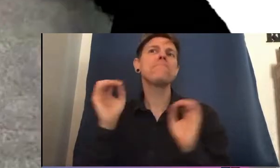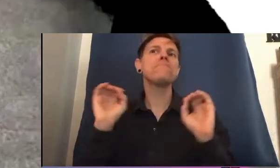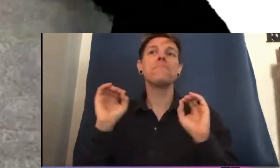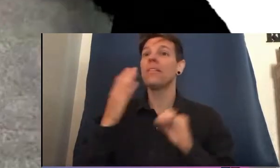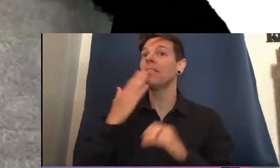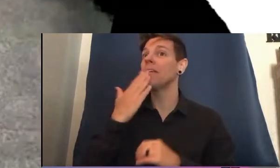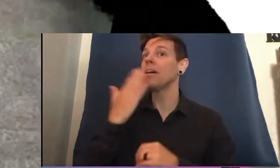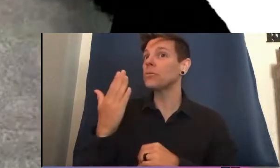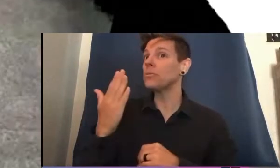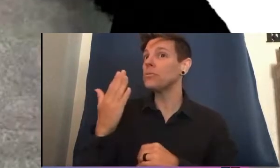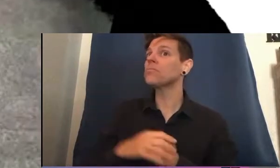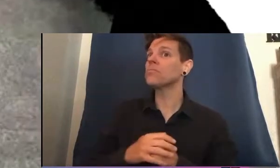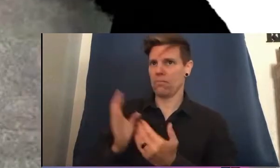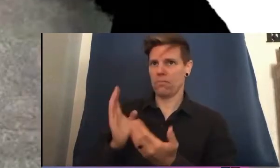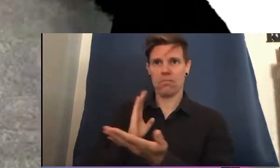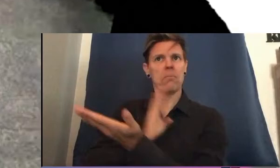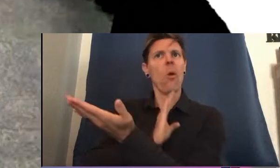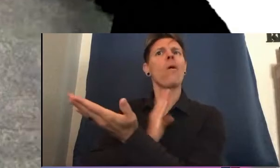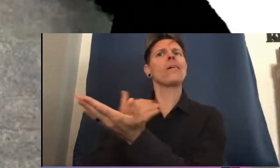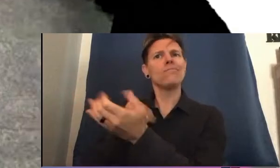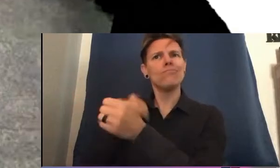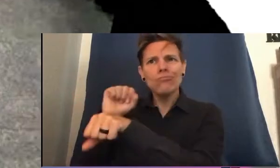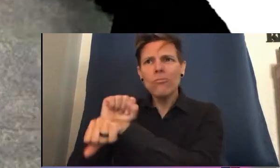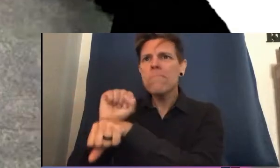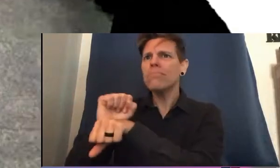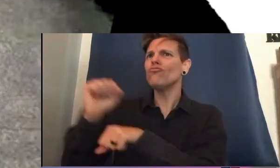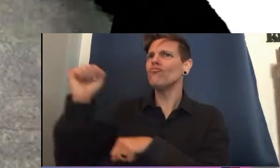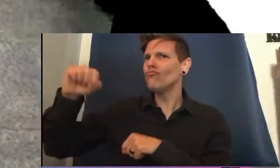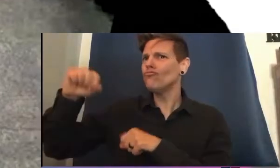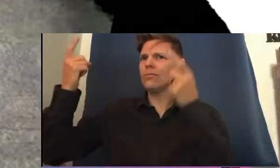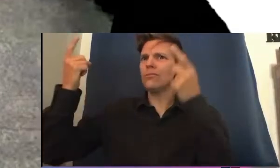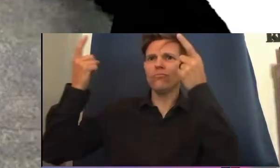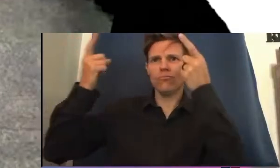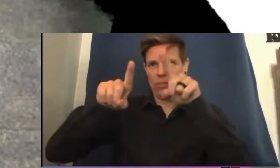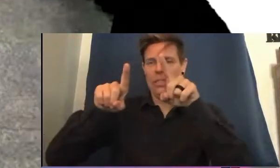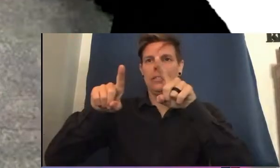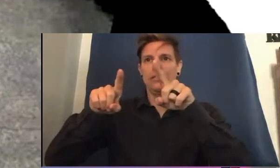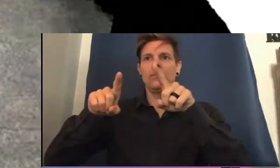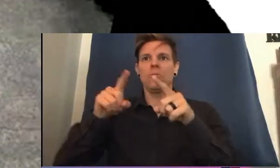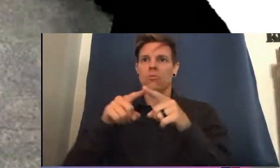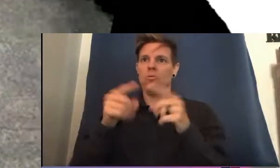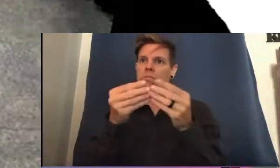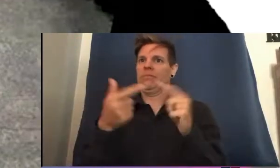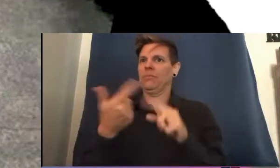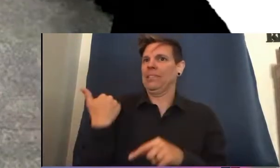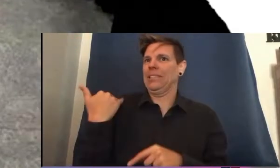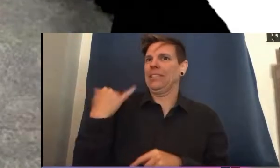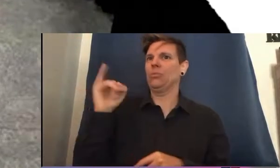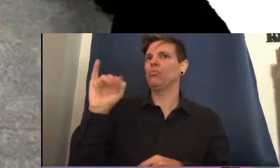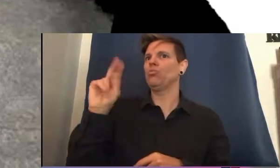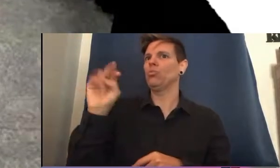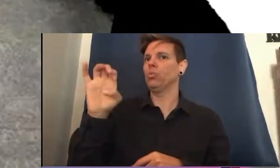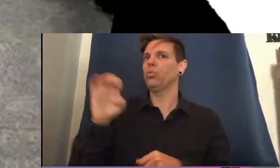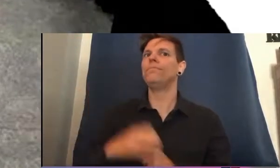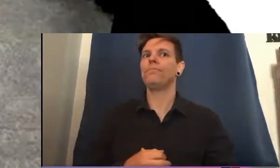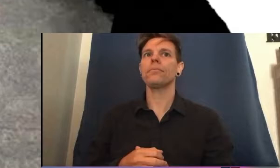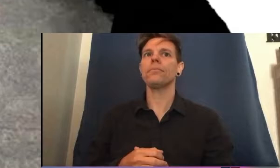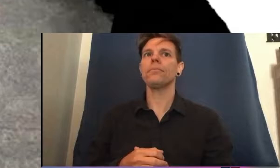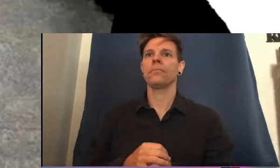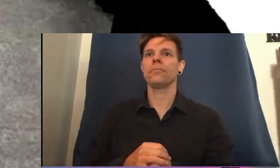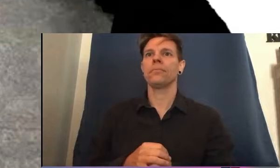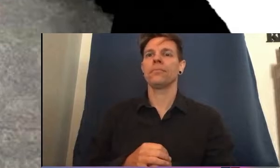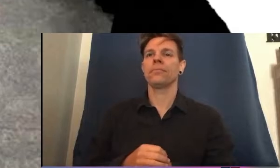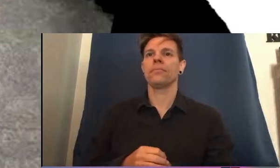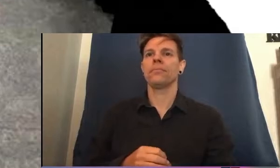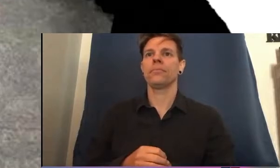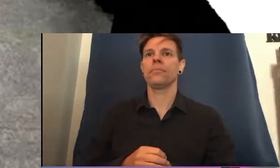agreement. It's based on the resolution that we passed in June. And so I'd entertain we need to vote